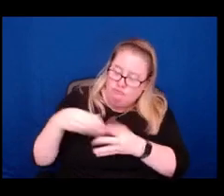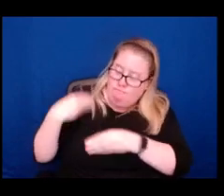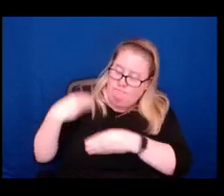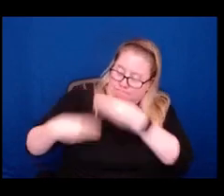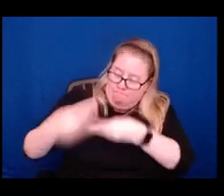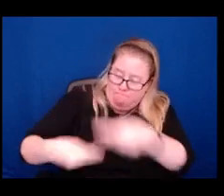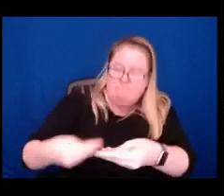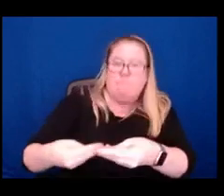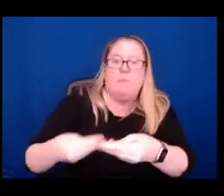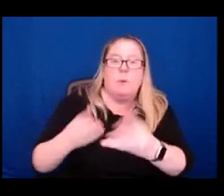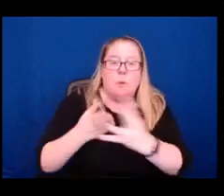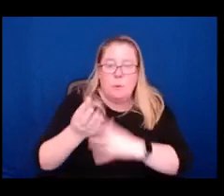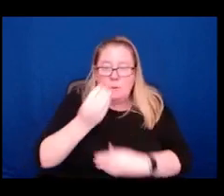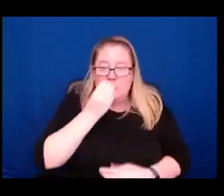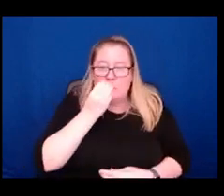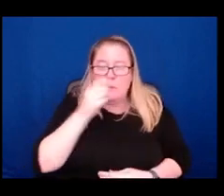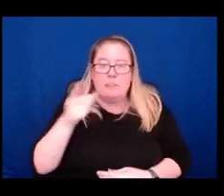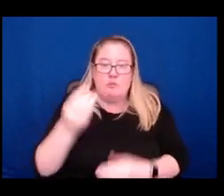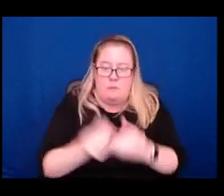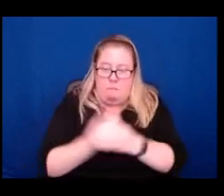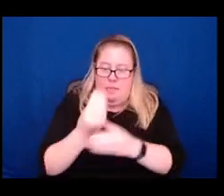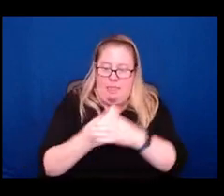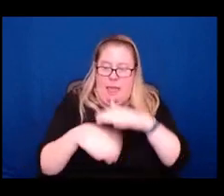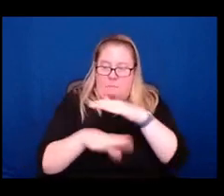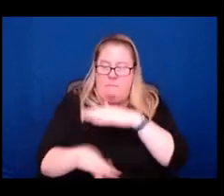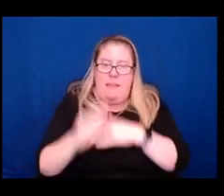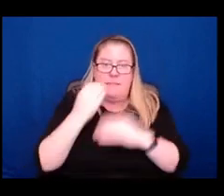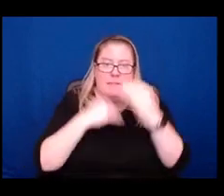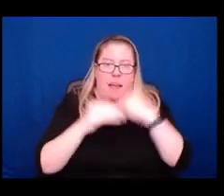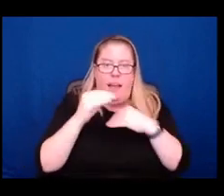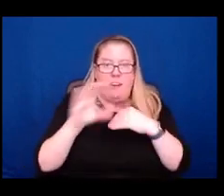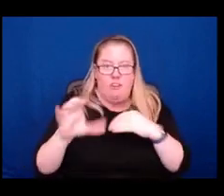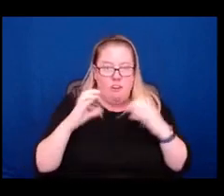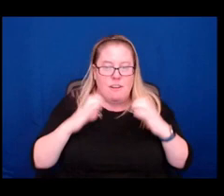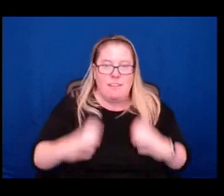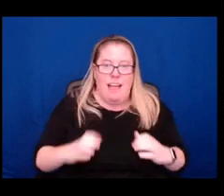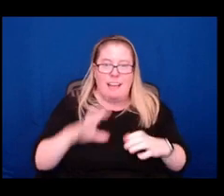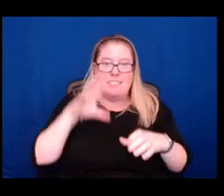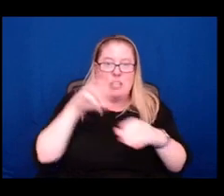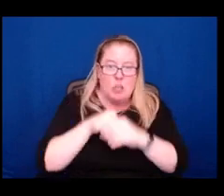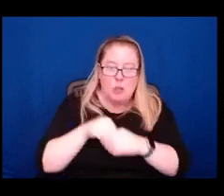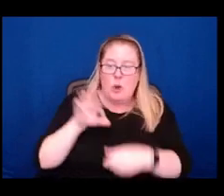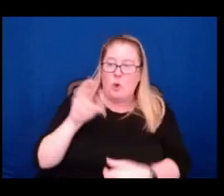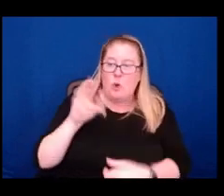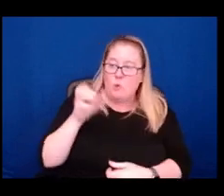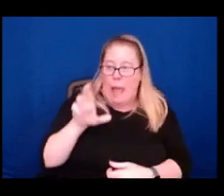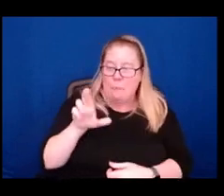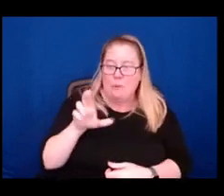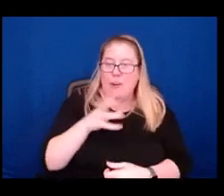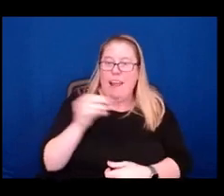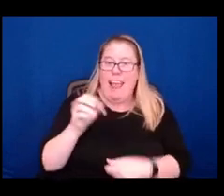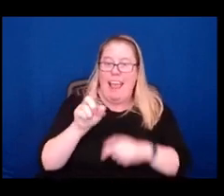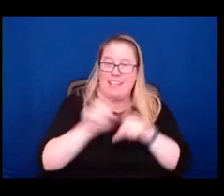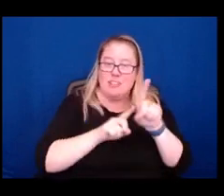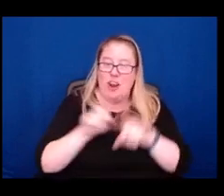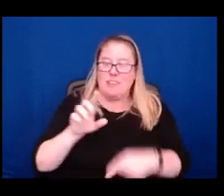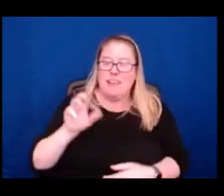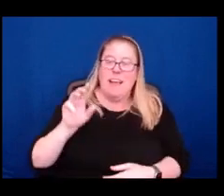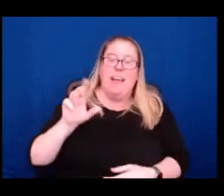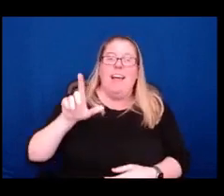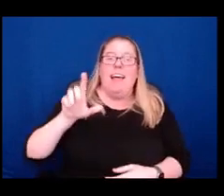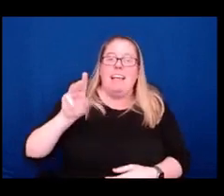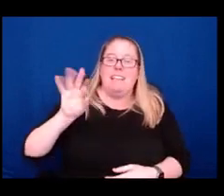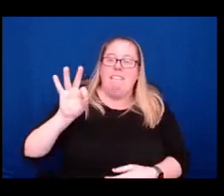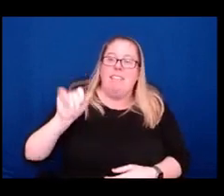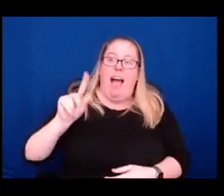through a plant-based diet and professionally has a client base that includes rappers and stars like Waka Flocka and Lenny Kravitz, just to